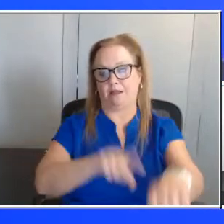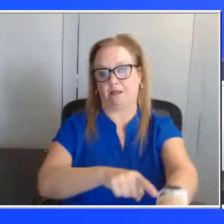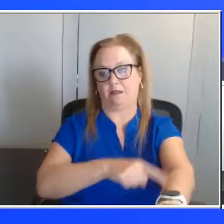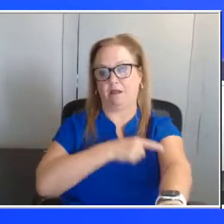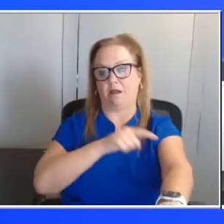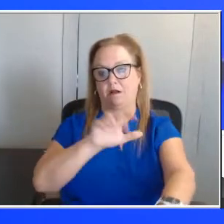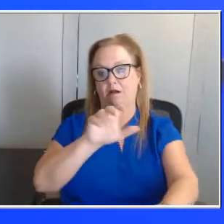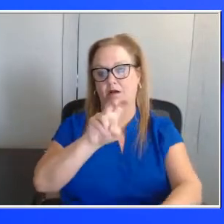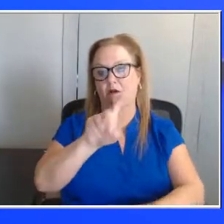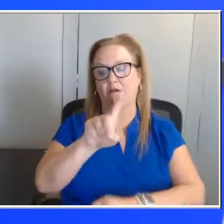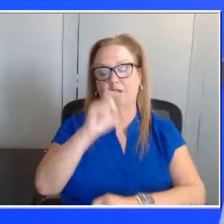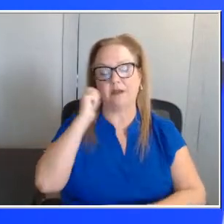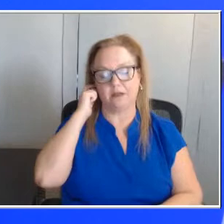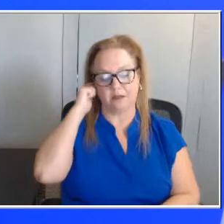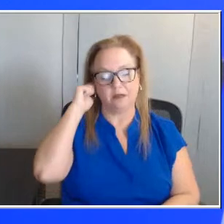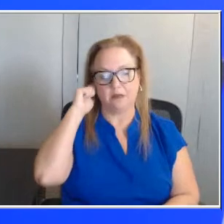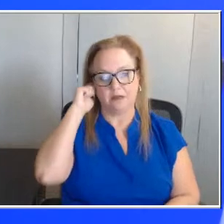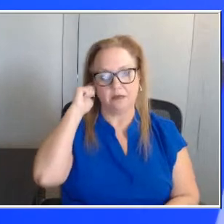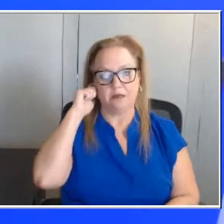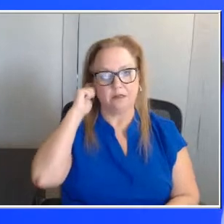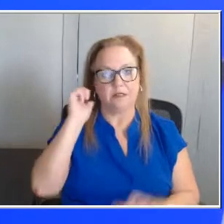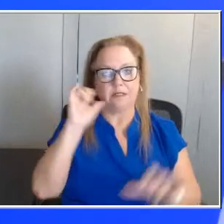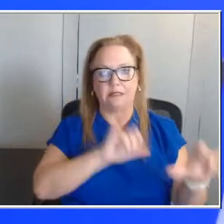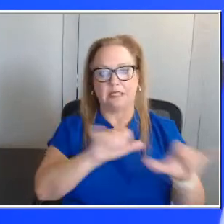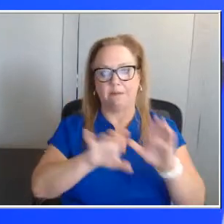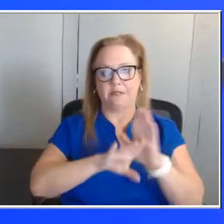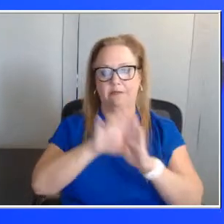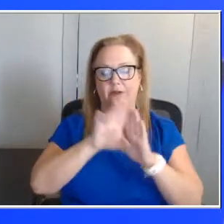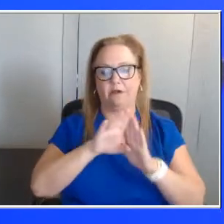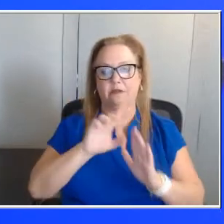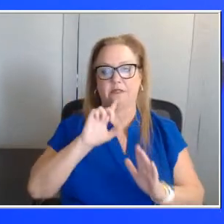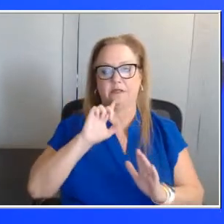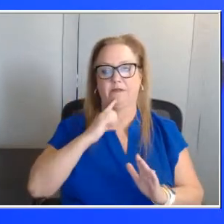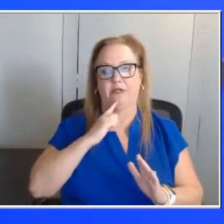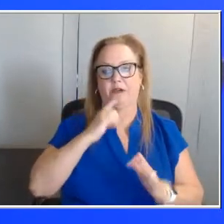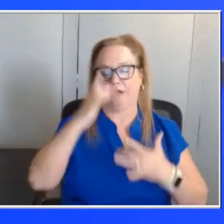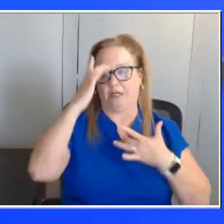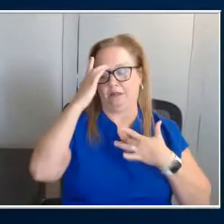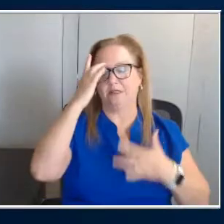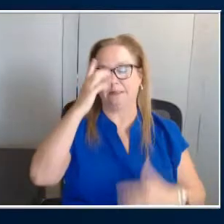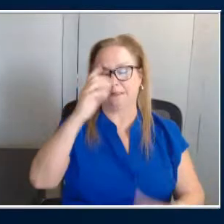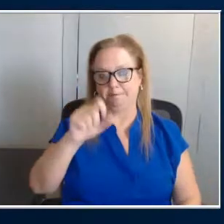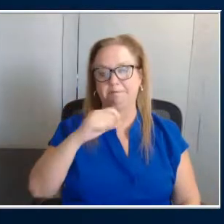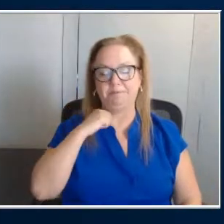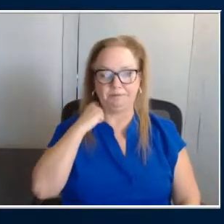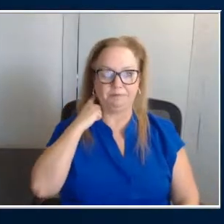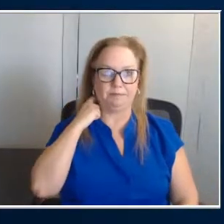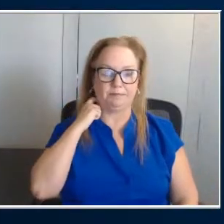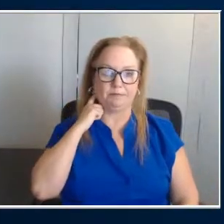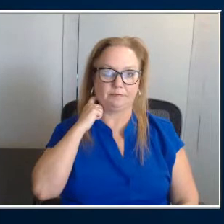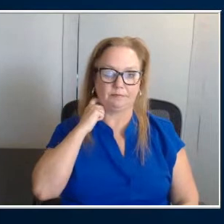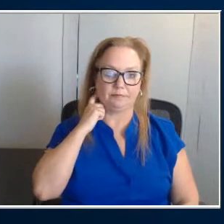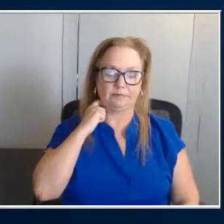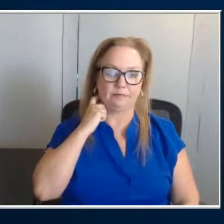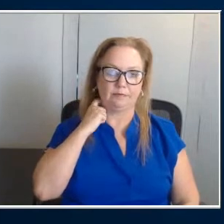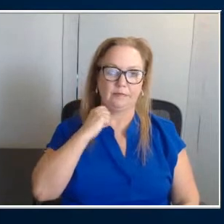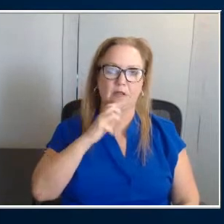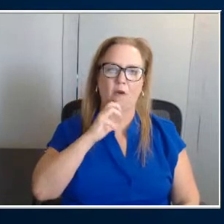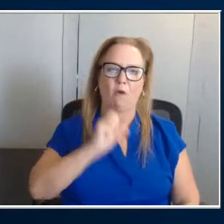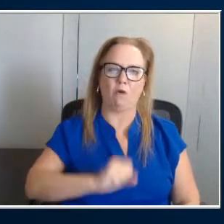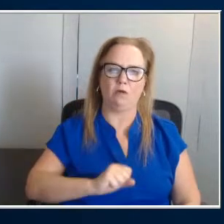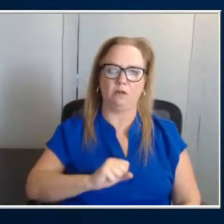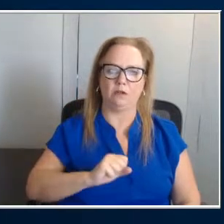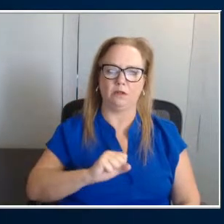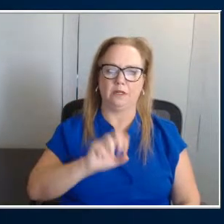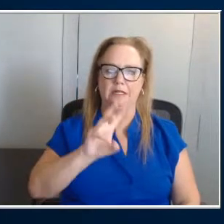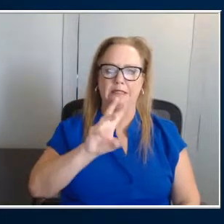seen with the development of severe acute illness as well. So it kind of matches Let's that. define older. Older, 65